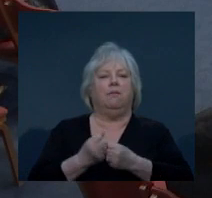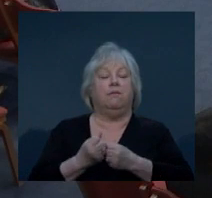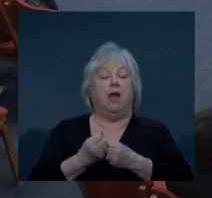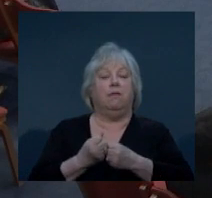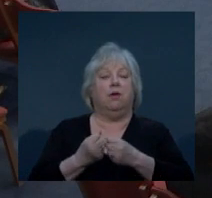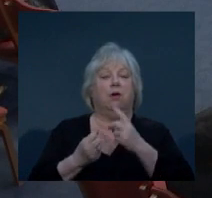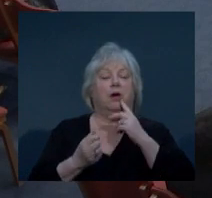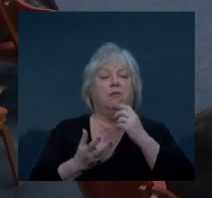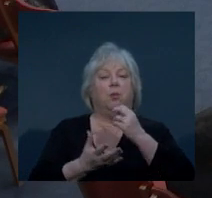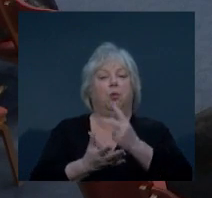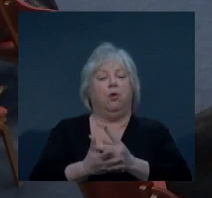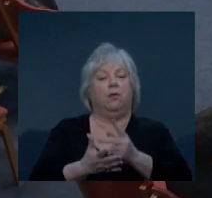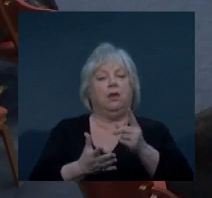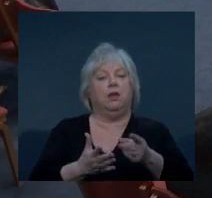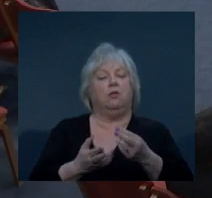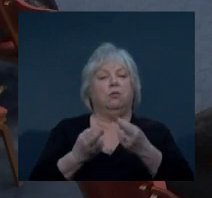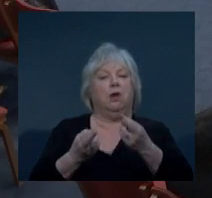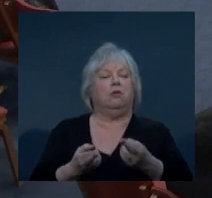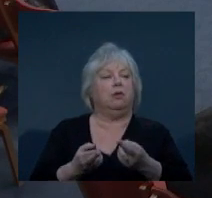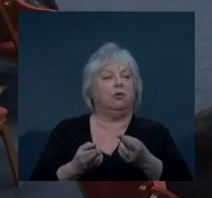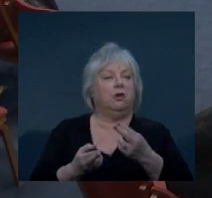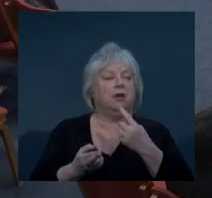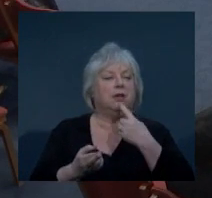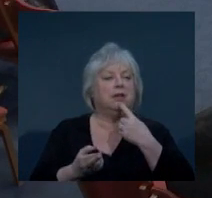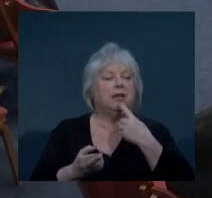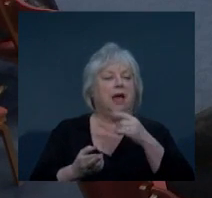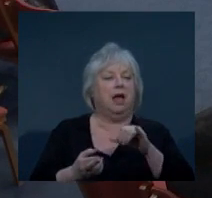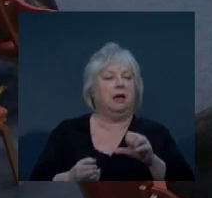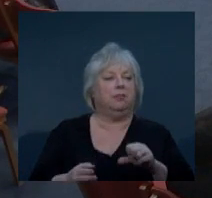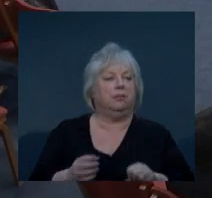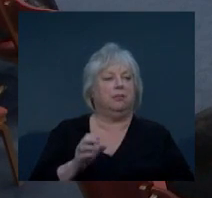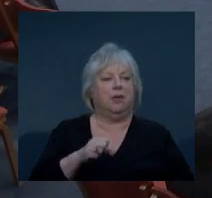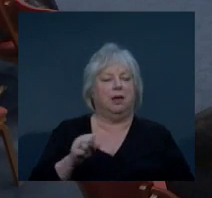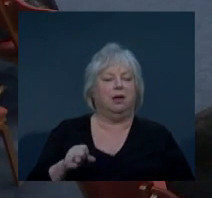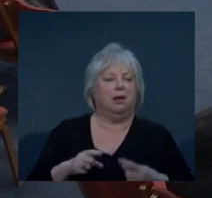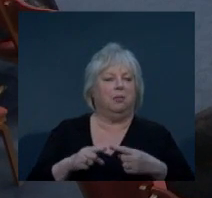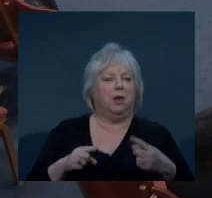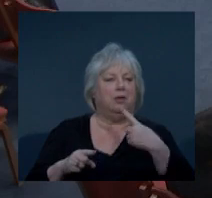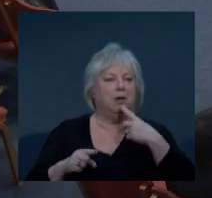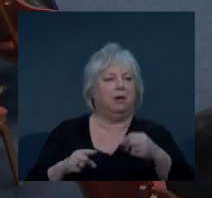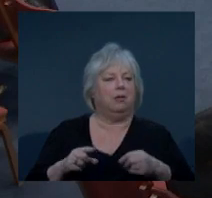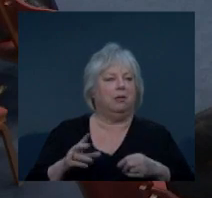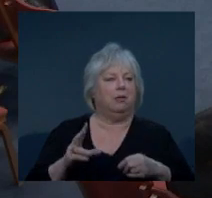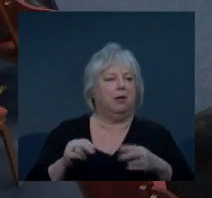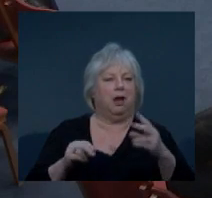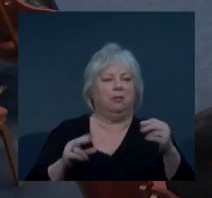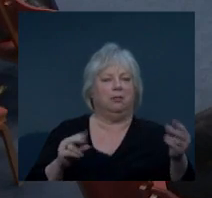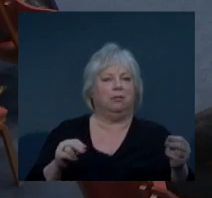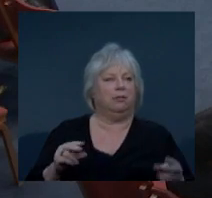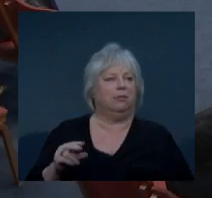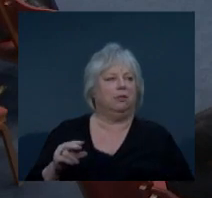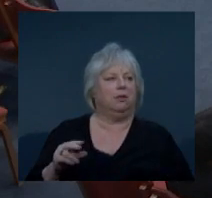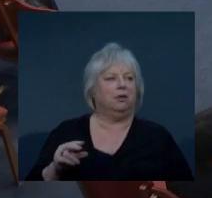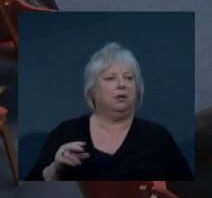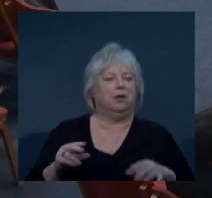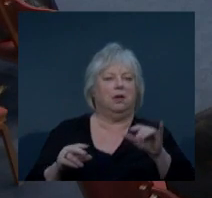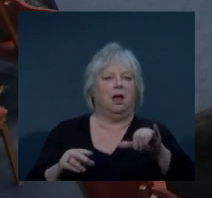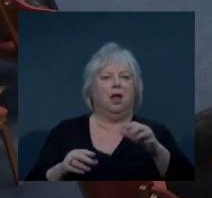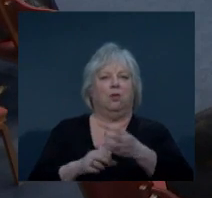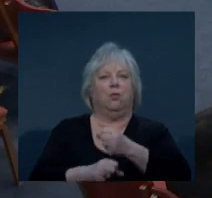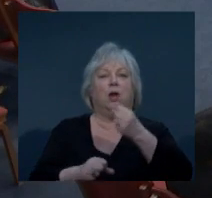in favor of approving this resolution, state by saying aye. All those opposed, please say nay. Ayes have